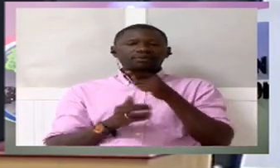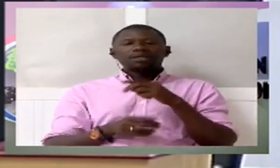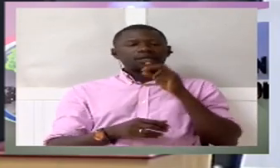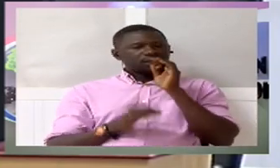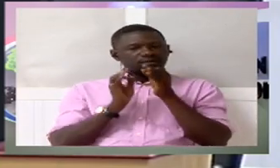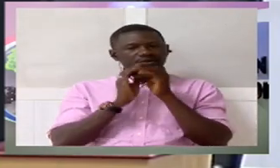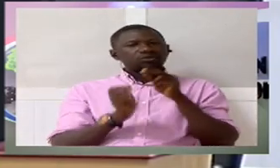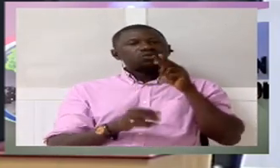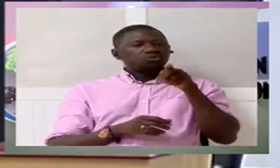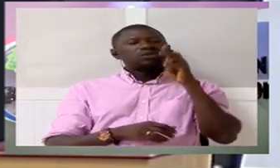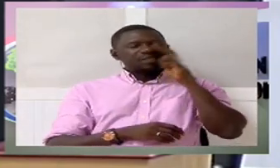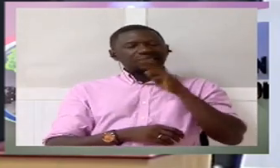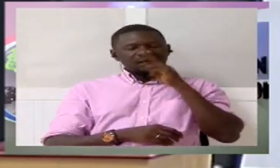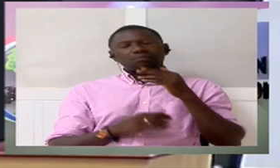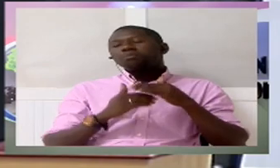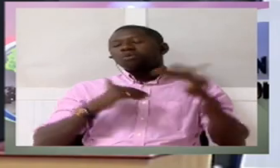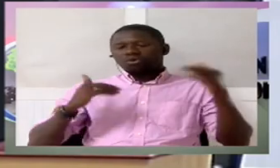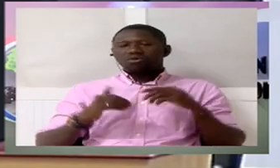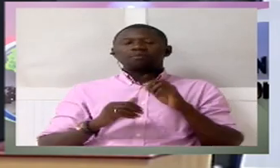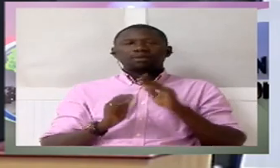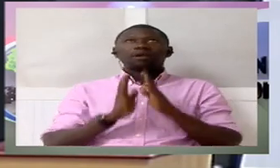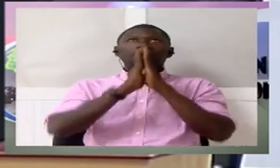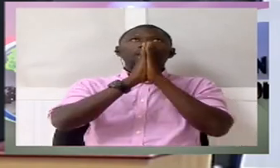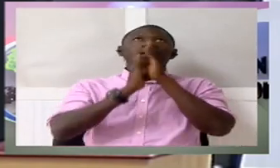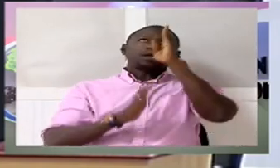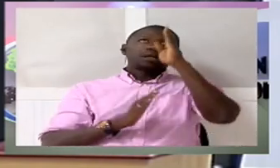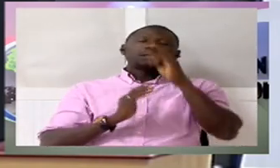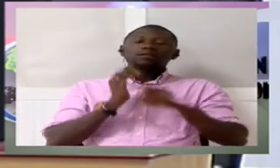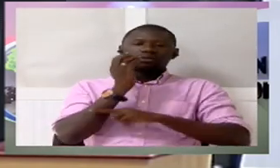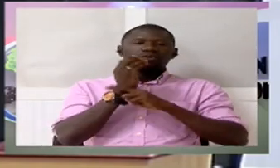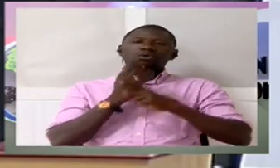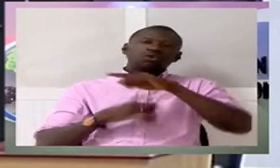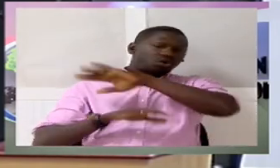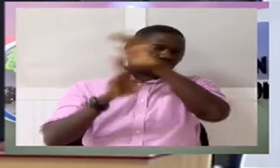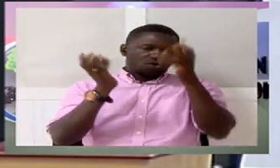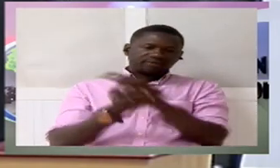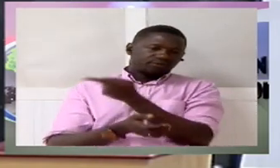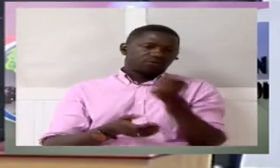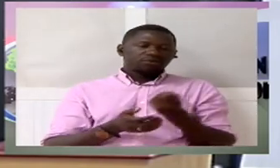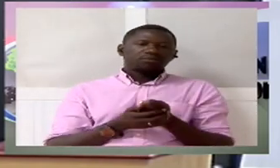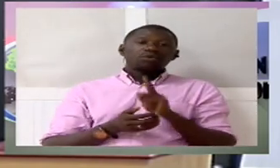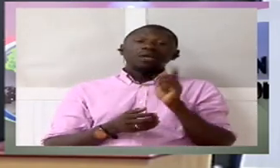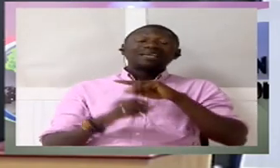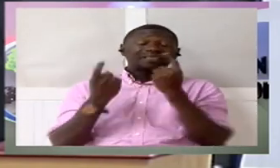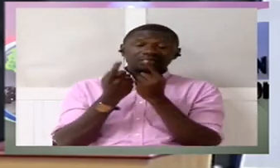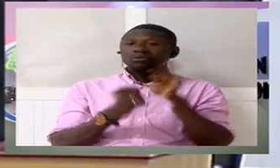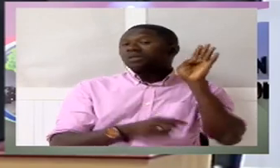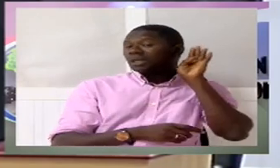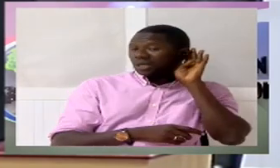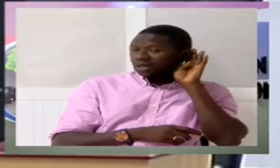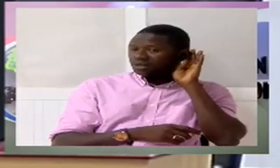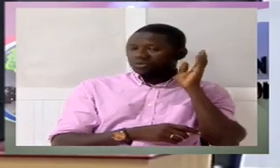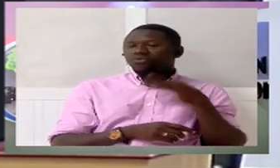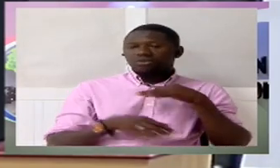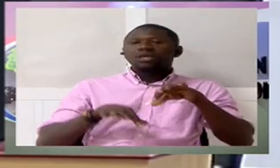lot. May God reward all of you. But whatever you hear, just take